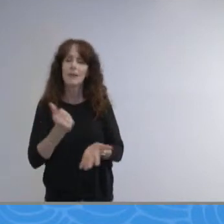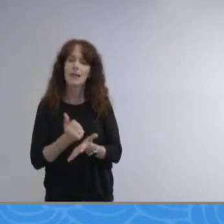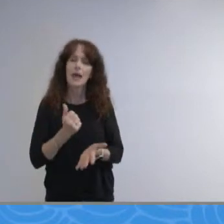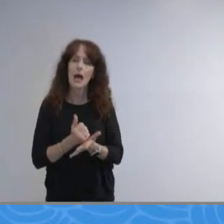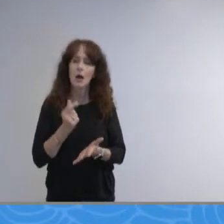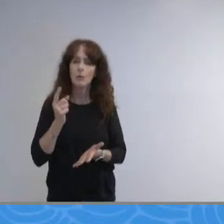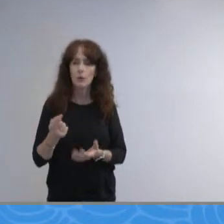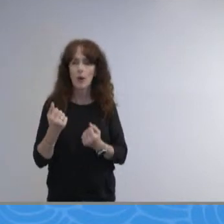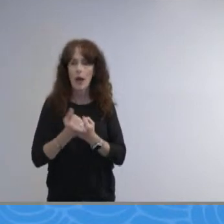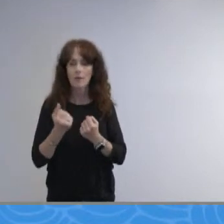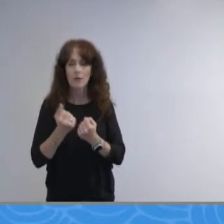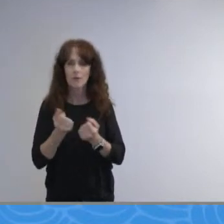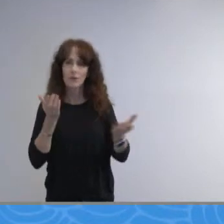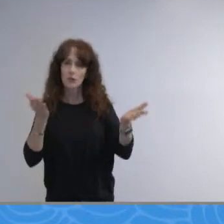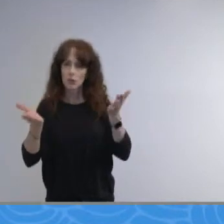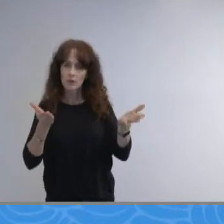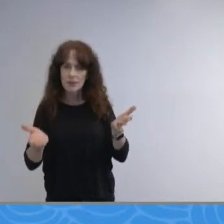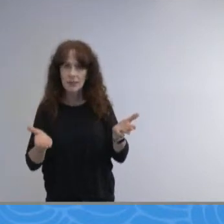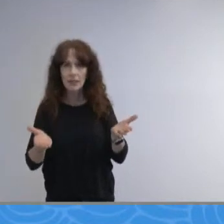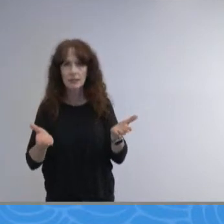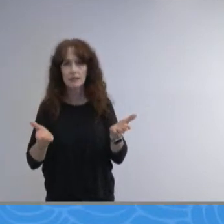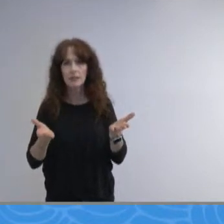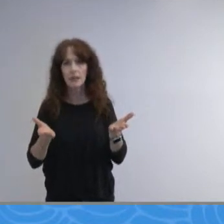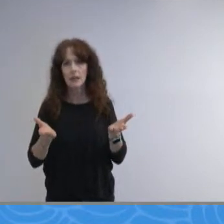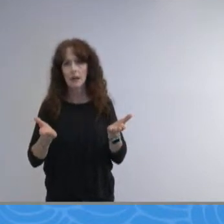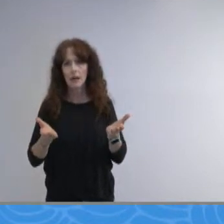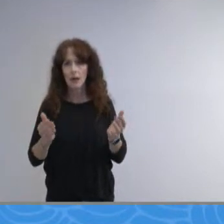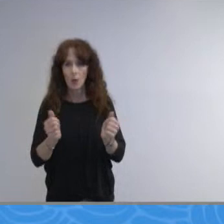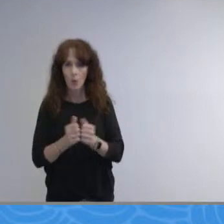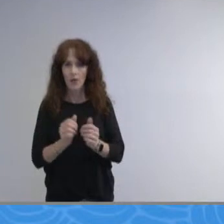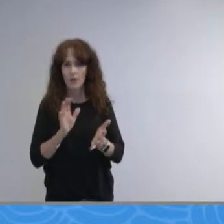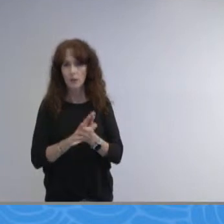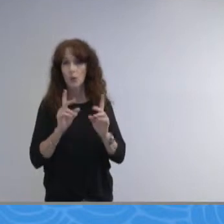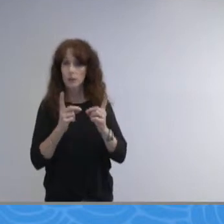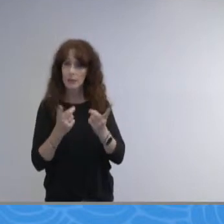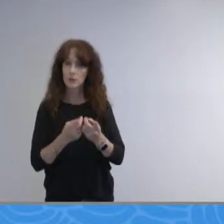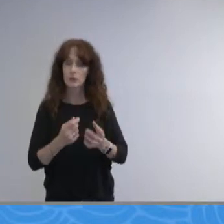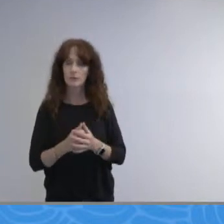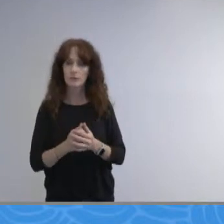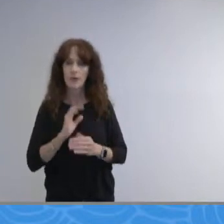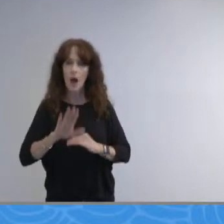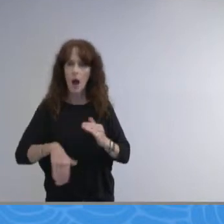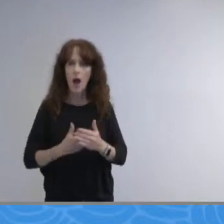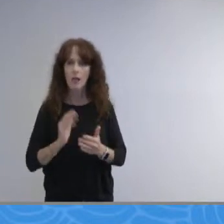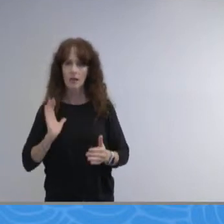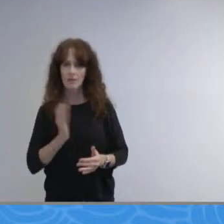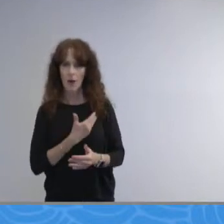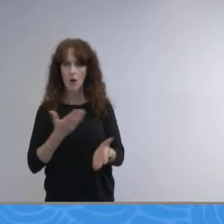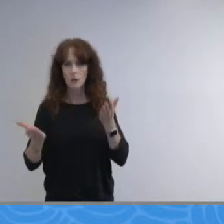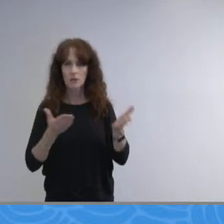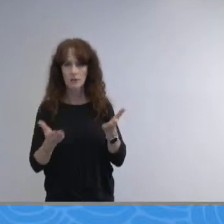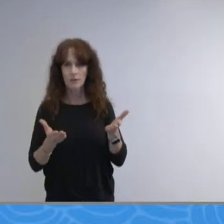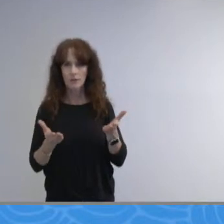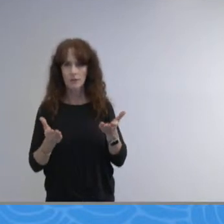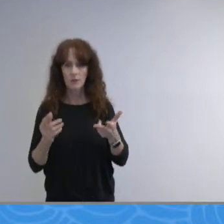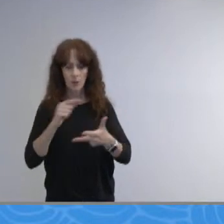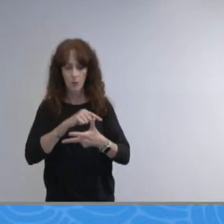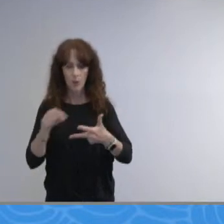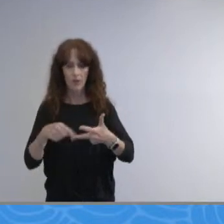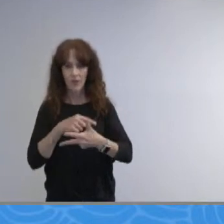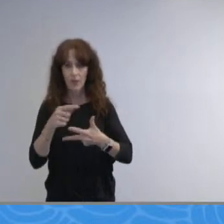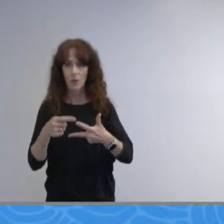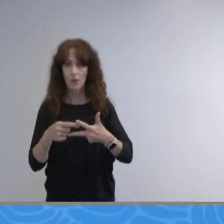you advocate for services with the school district. And all of our services within the 3